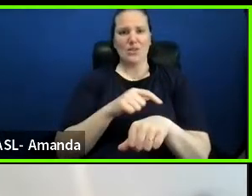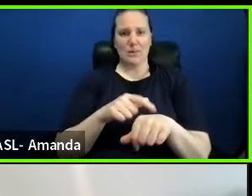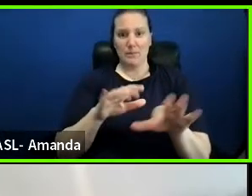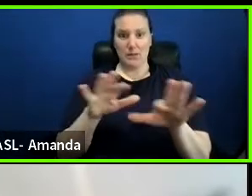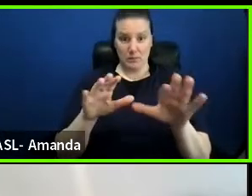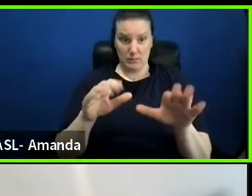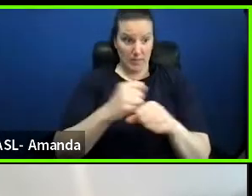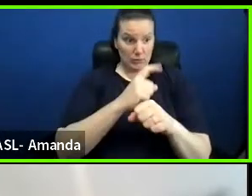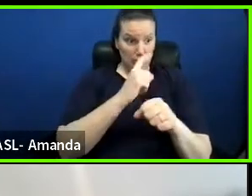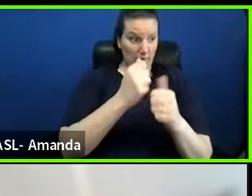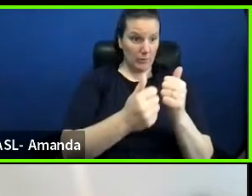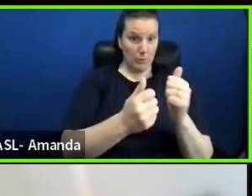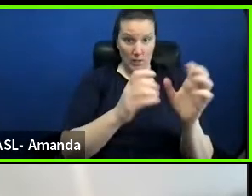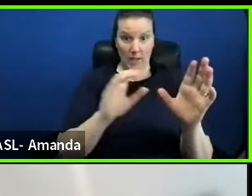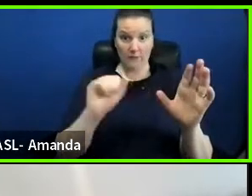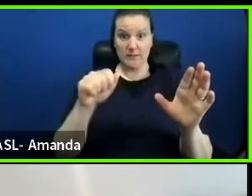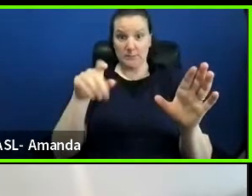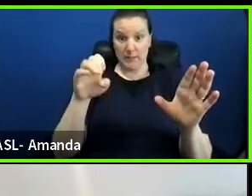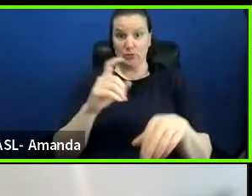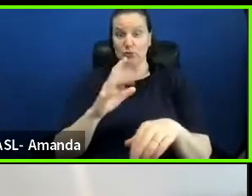make sure everyone's got space to talk.